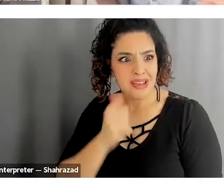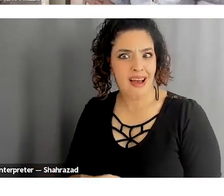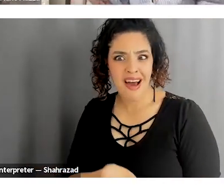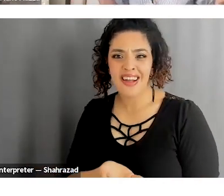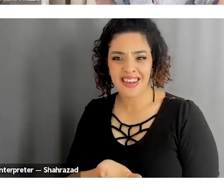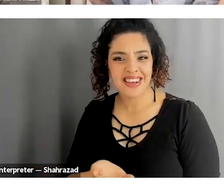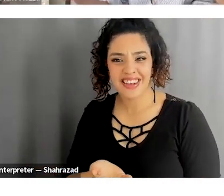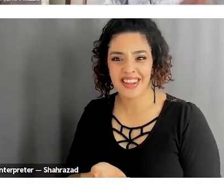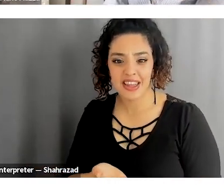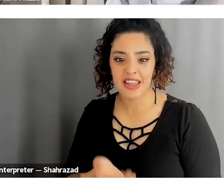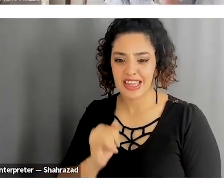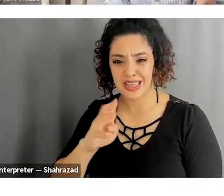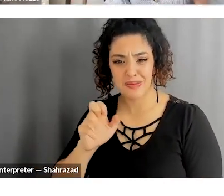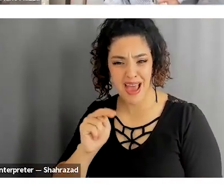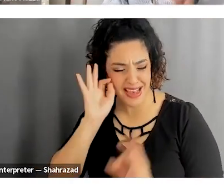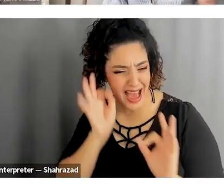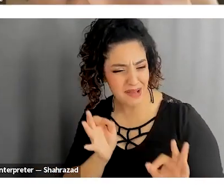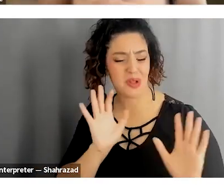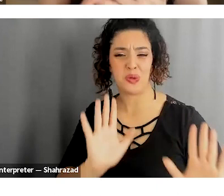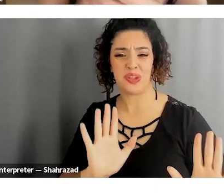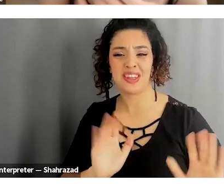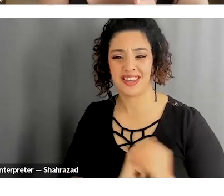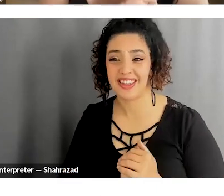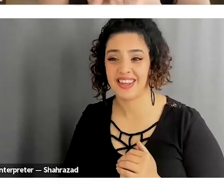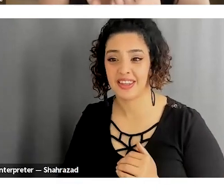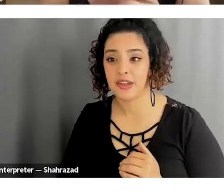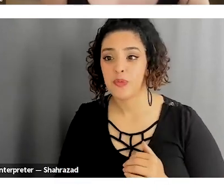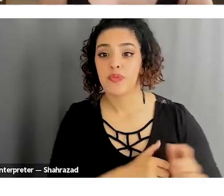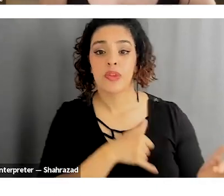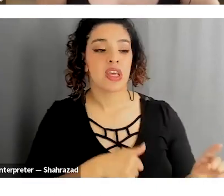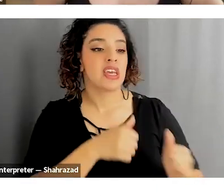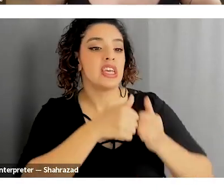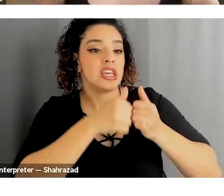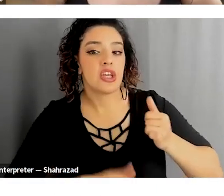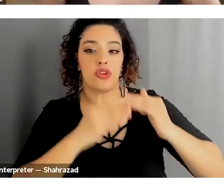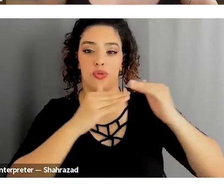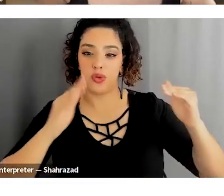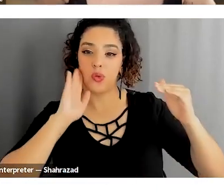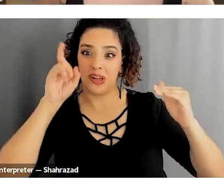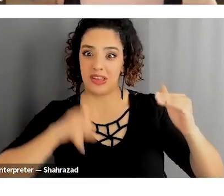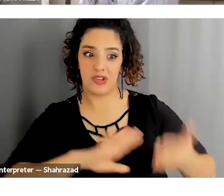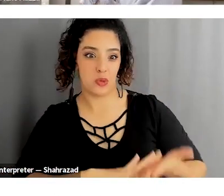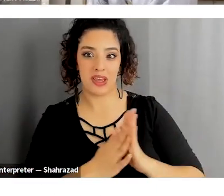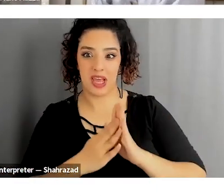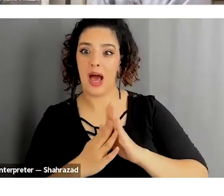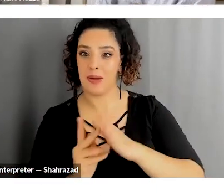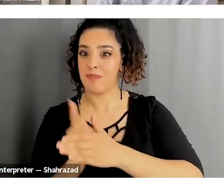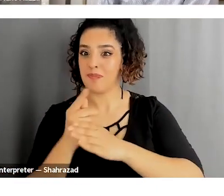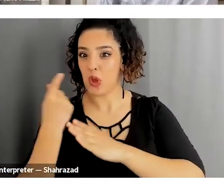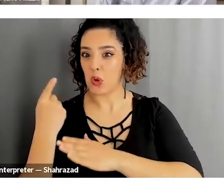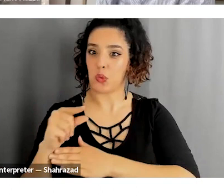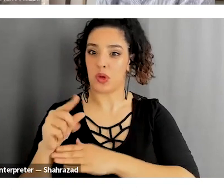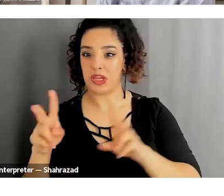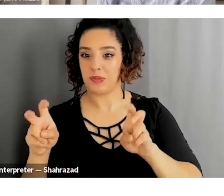Absolutely. Amen. Absolutely. A goddess. Every roof needs to be a green roof. Every single roof needs